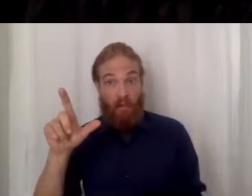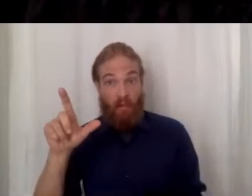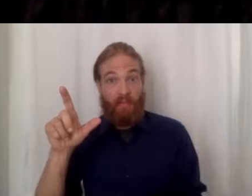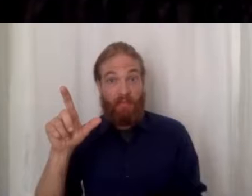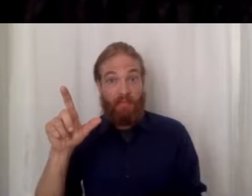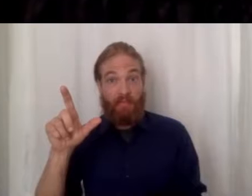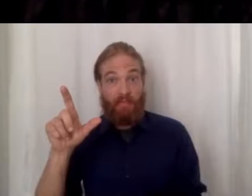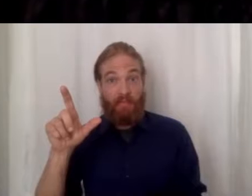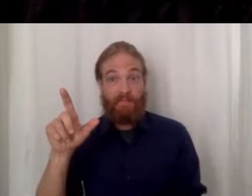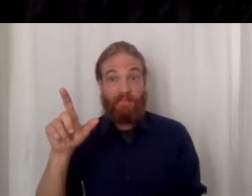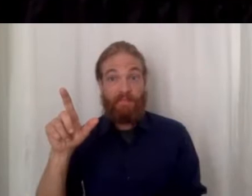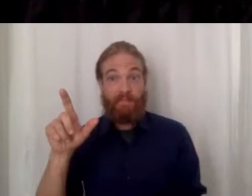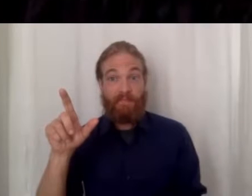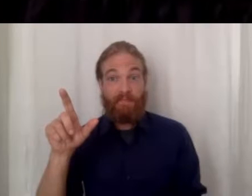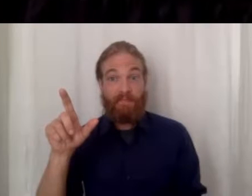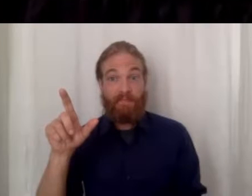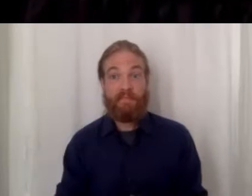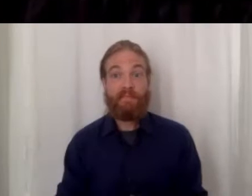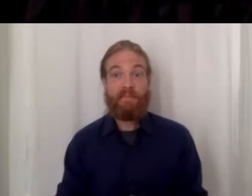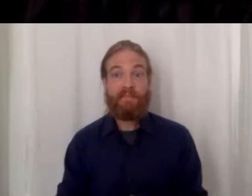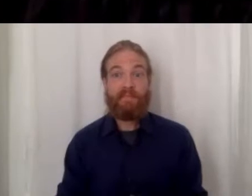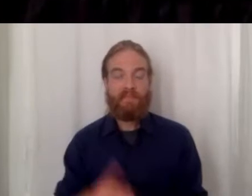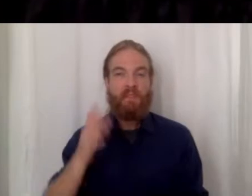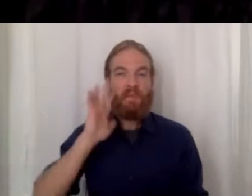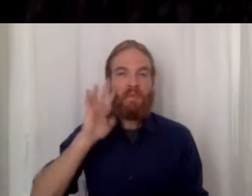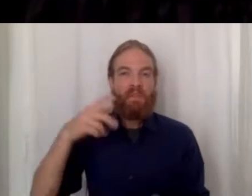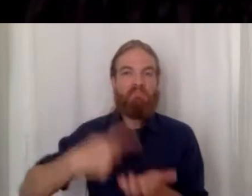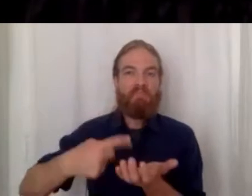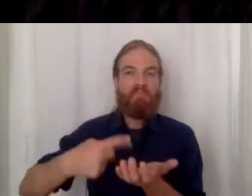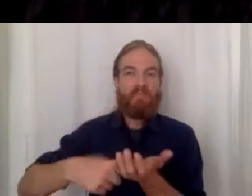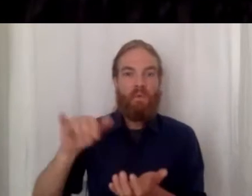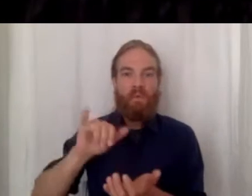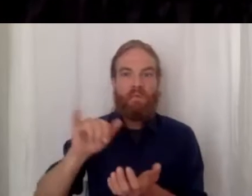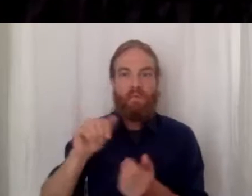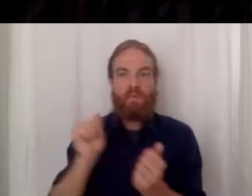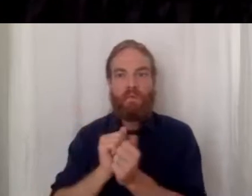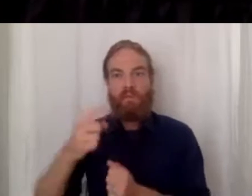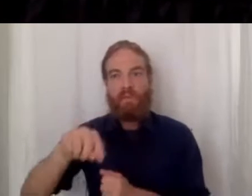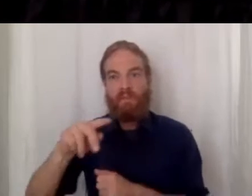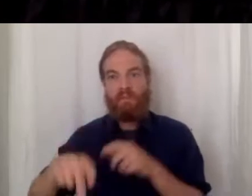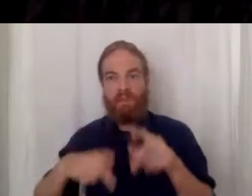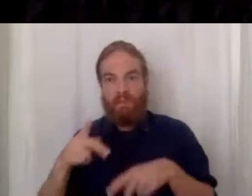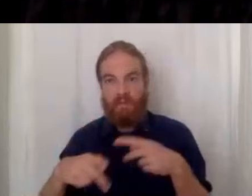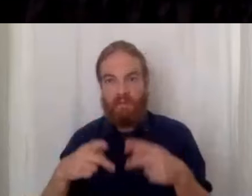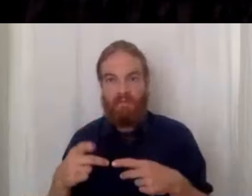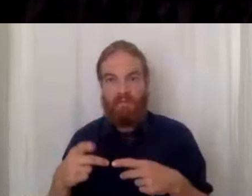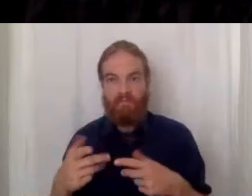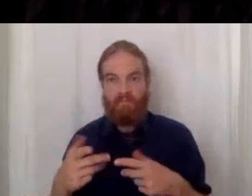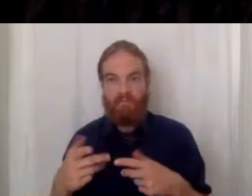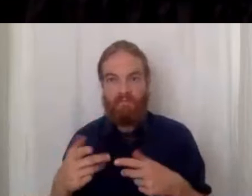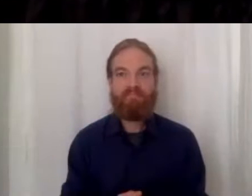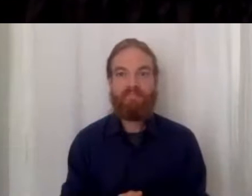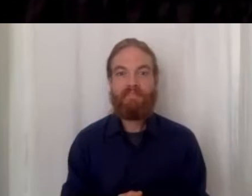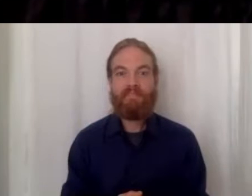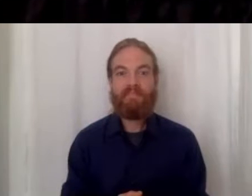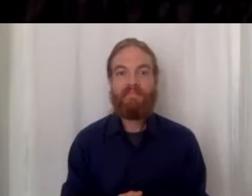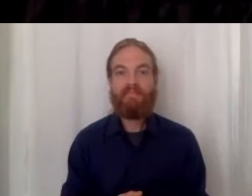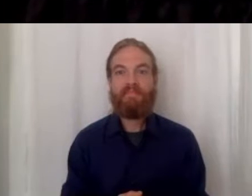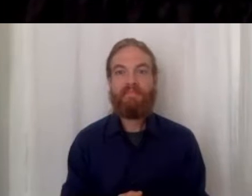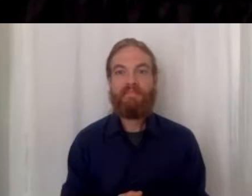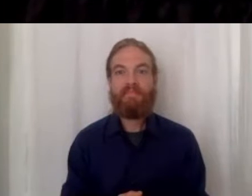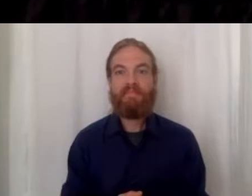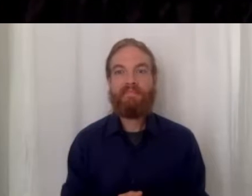essentially just kind of the rules and the pretty standard in some of the costs. Thank